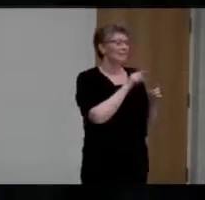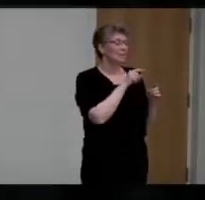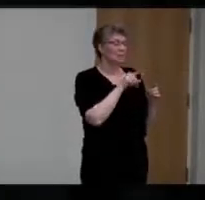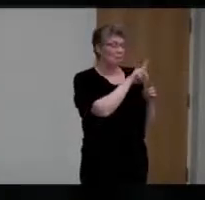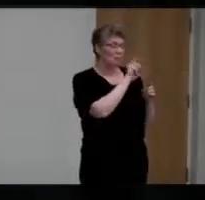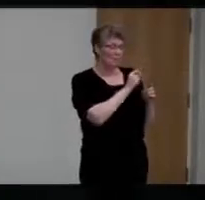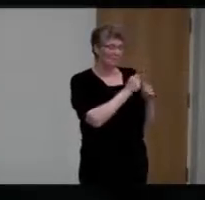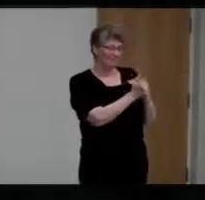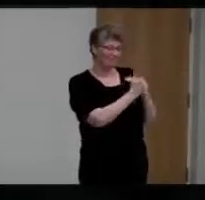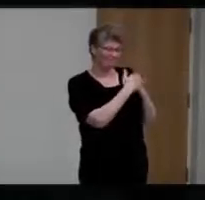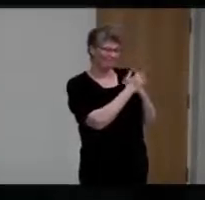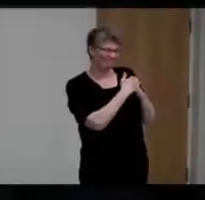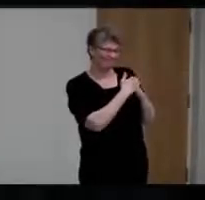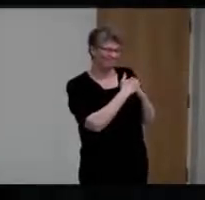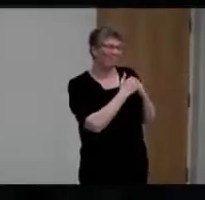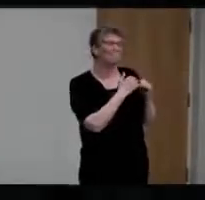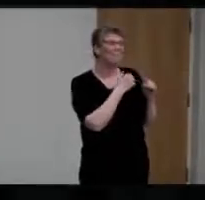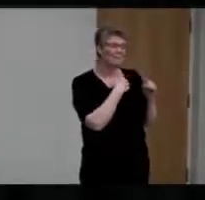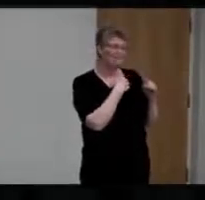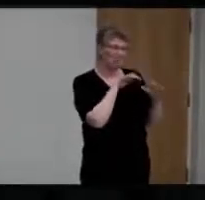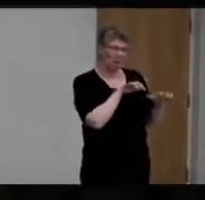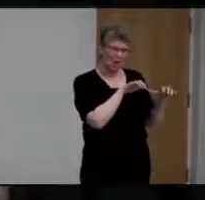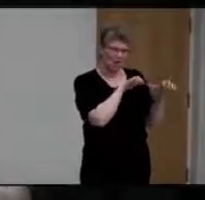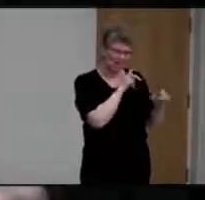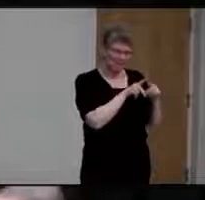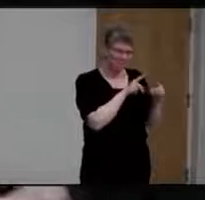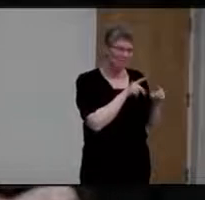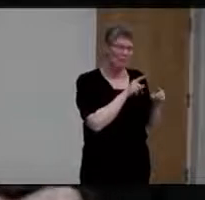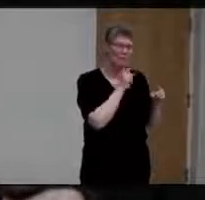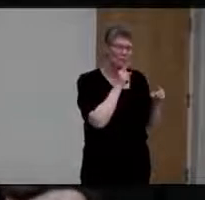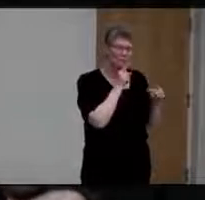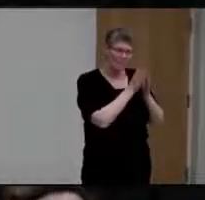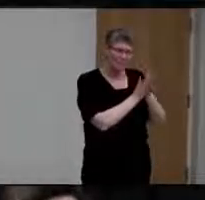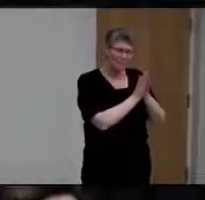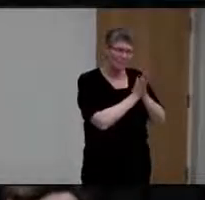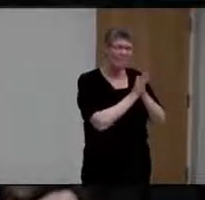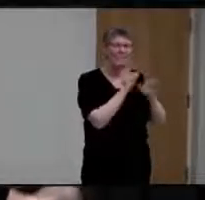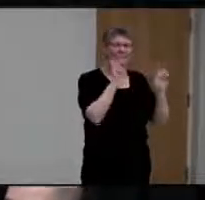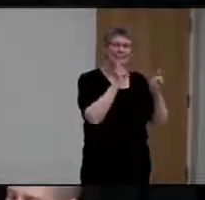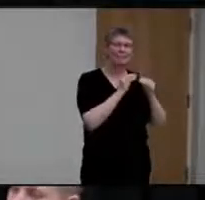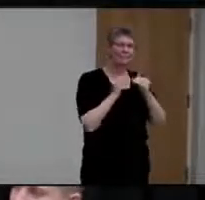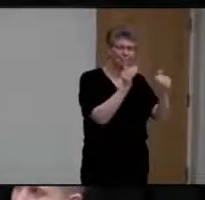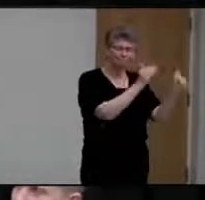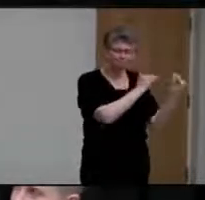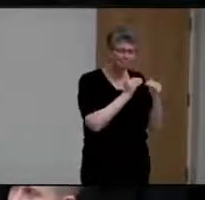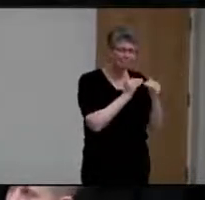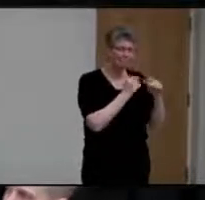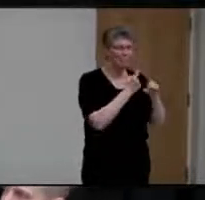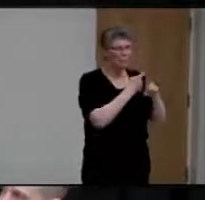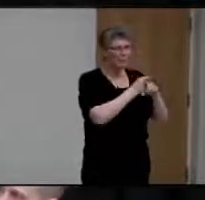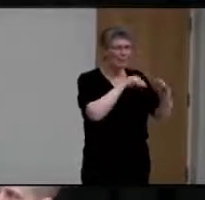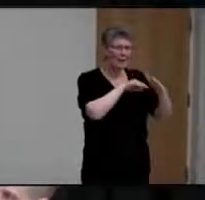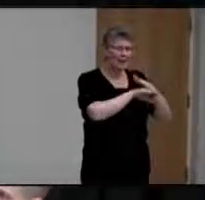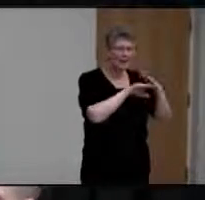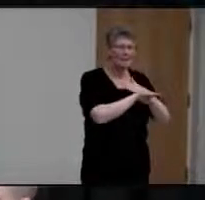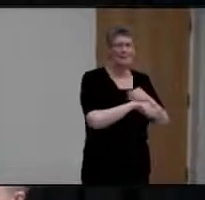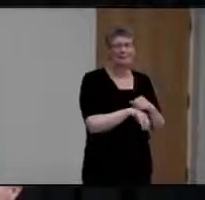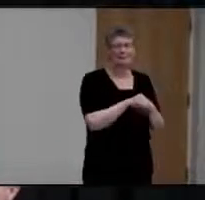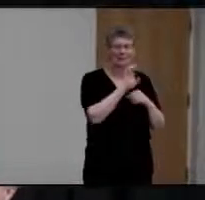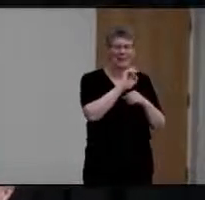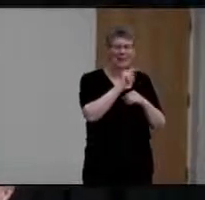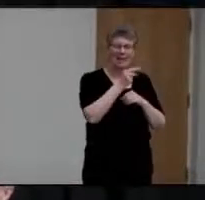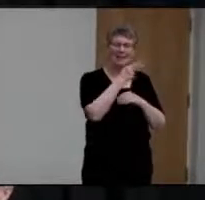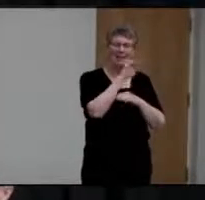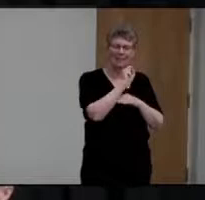audience members, and there's a lot of interest in talking about equity and access and ethics, and we'll certainly spend time on that